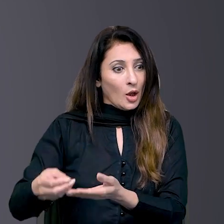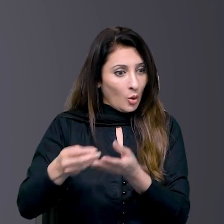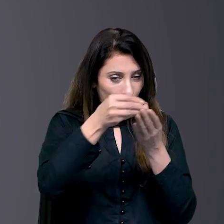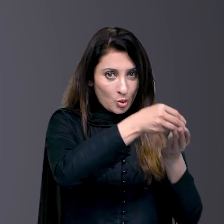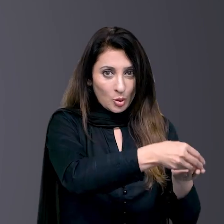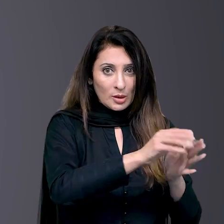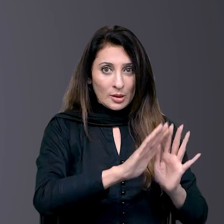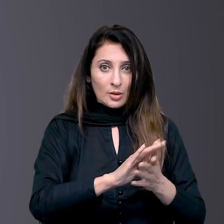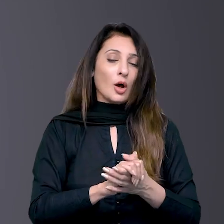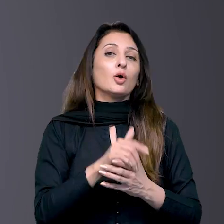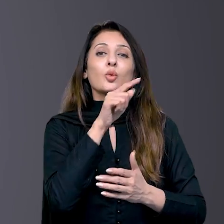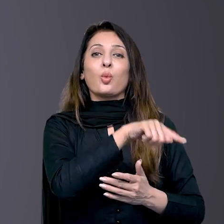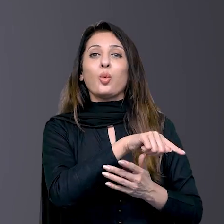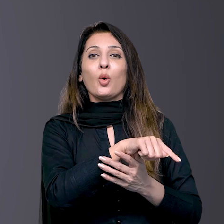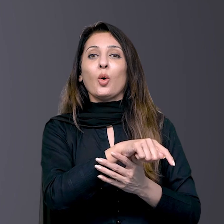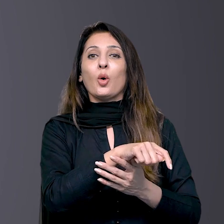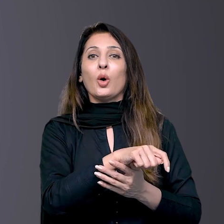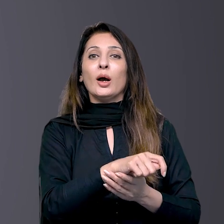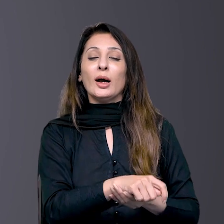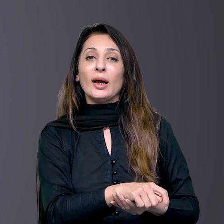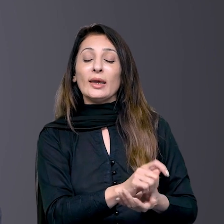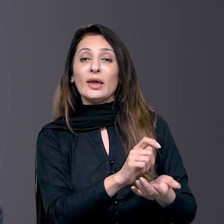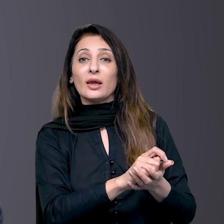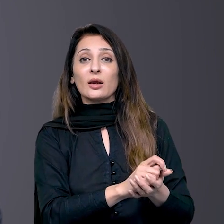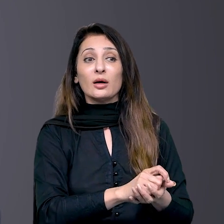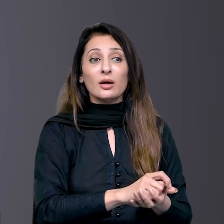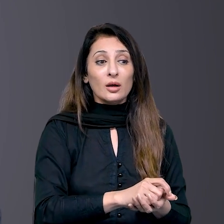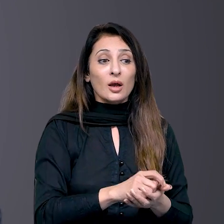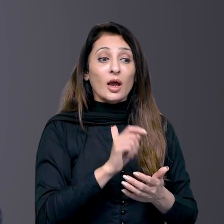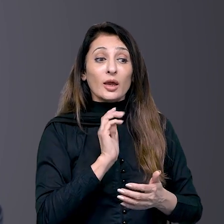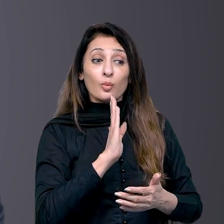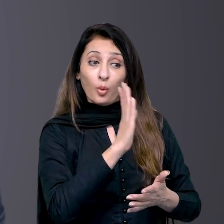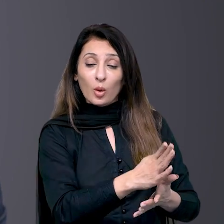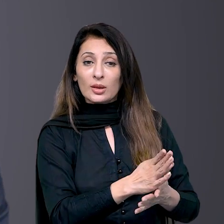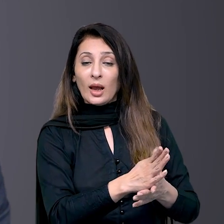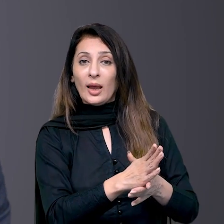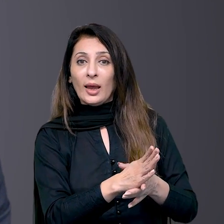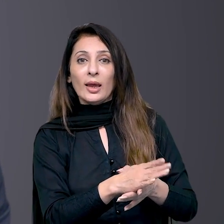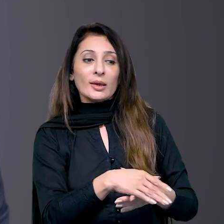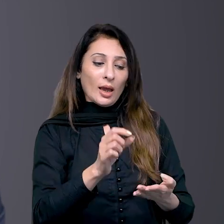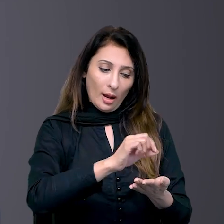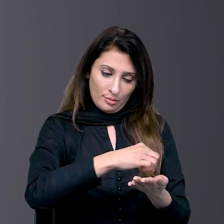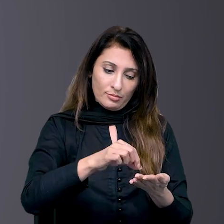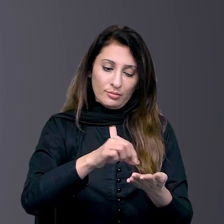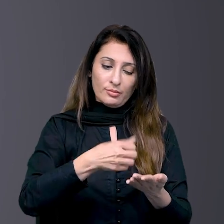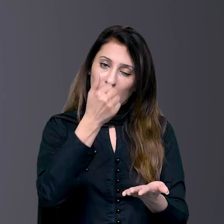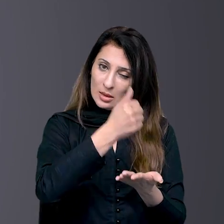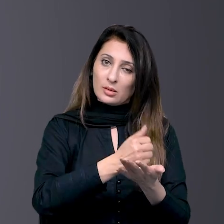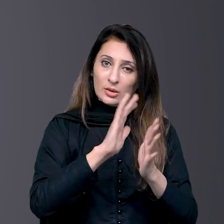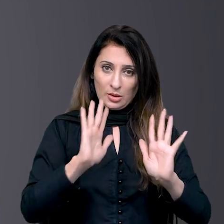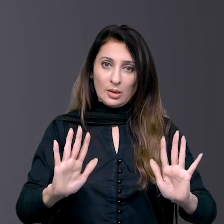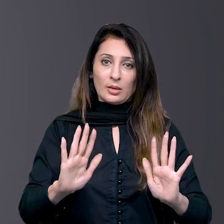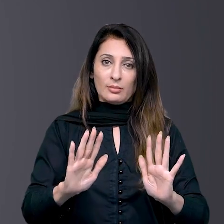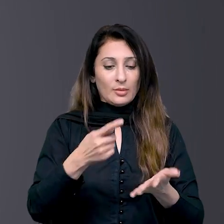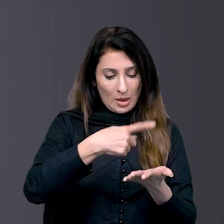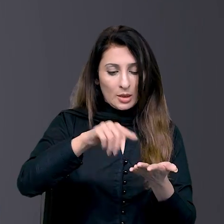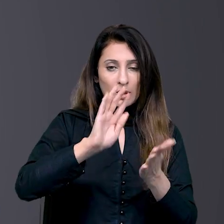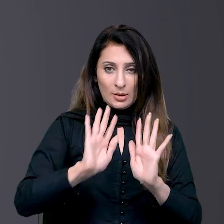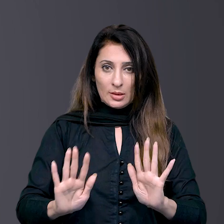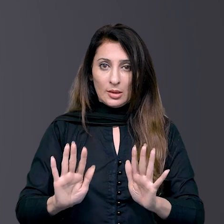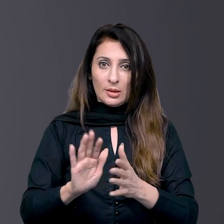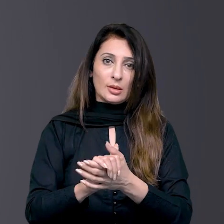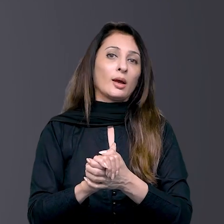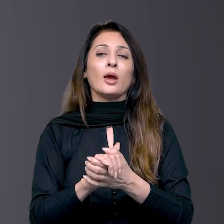will pass an order to the effect of registering a case. Sometimes the orders are ambiguous And the